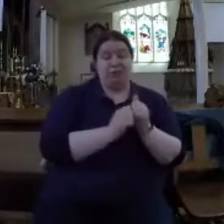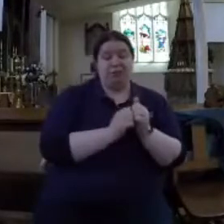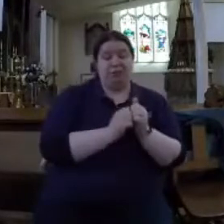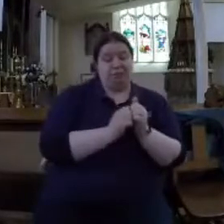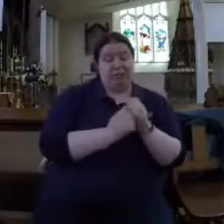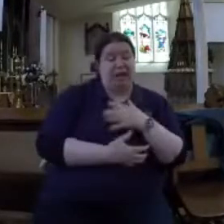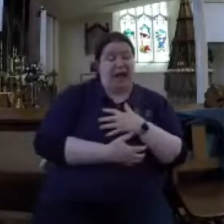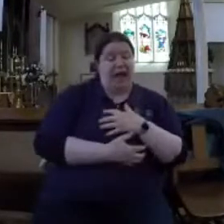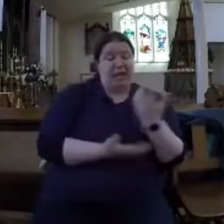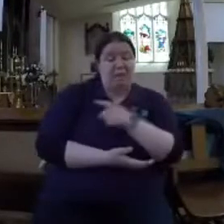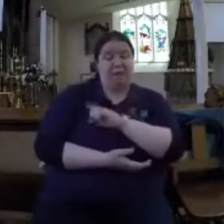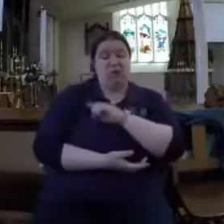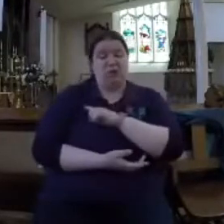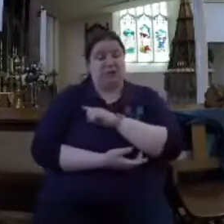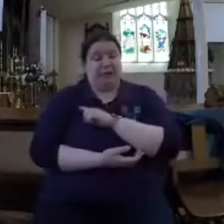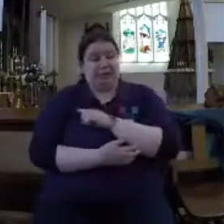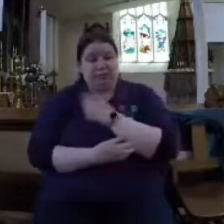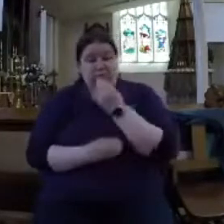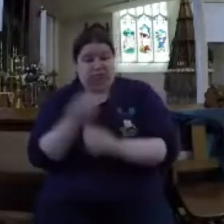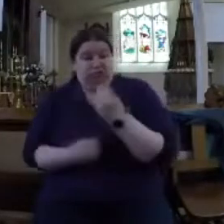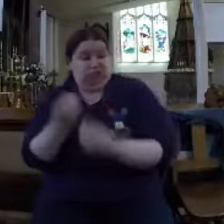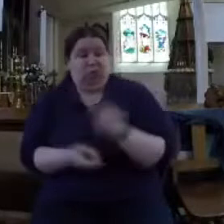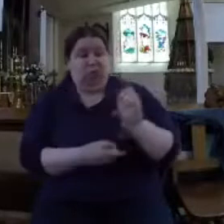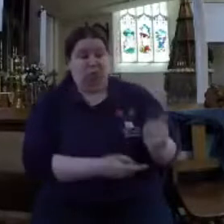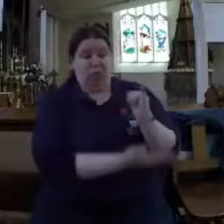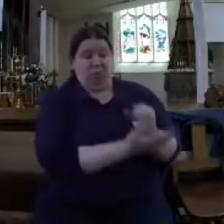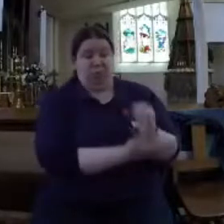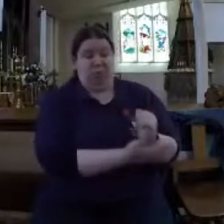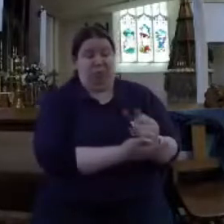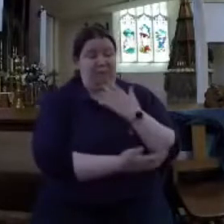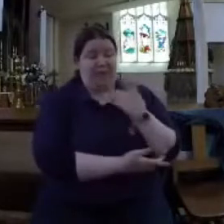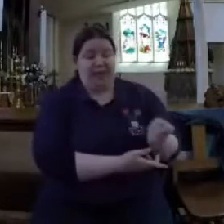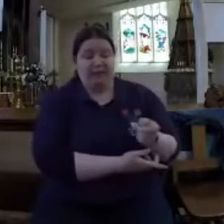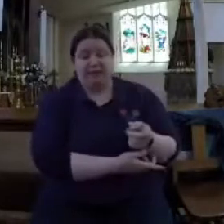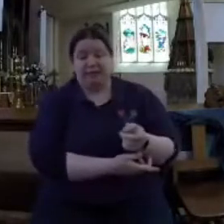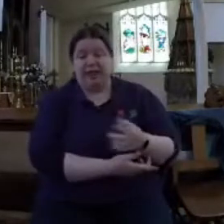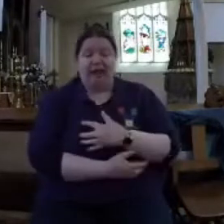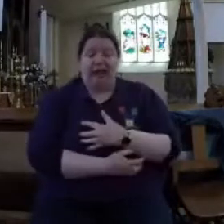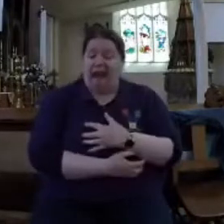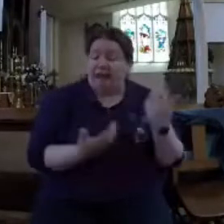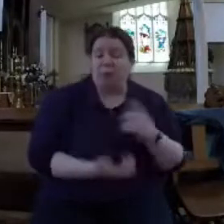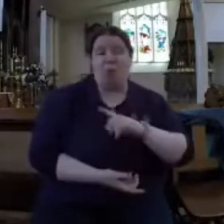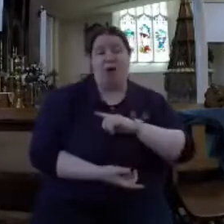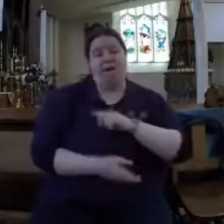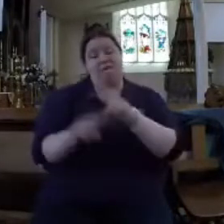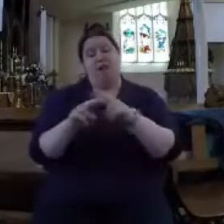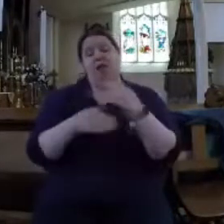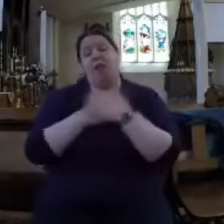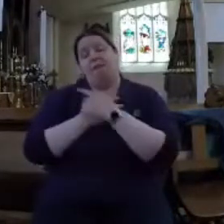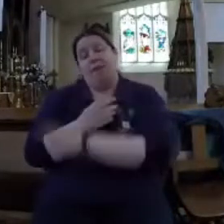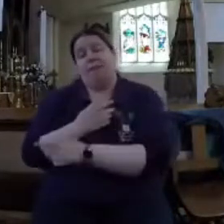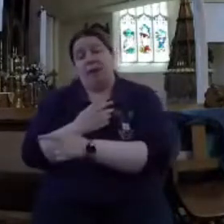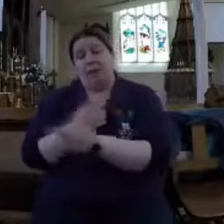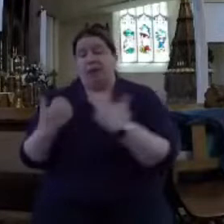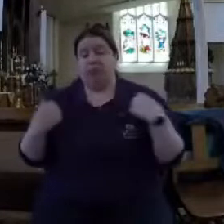they definitely hated him for being more loved by their dad, and the coat was just the cherry on the